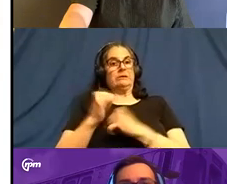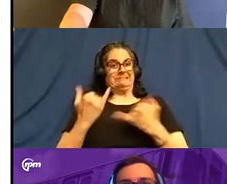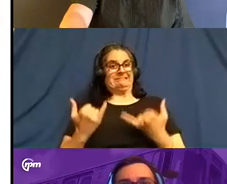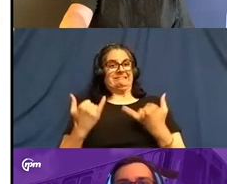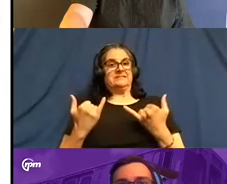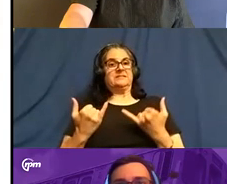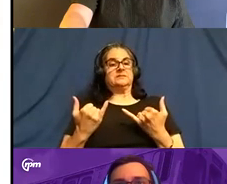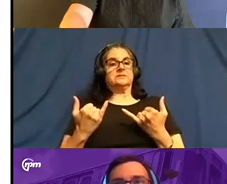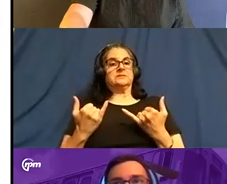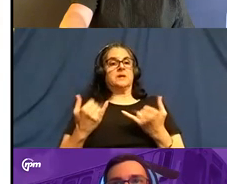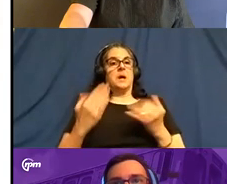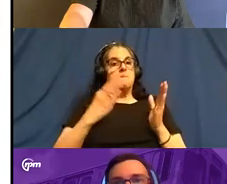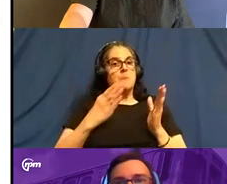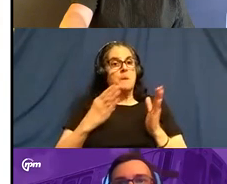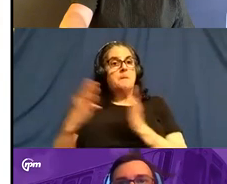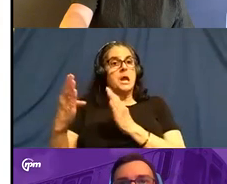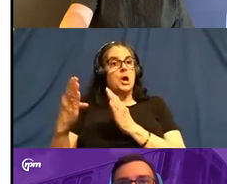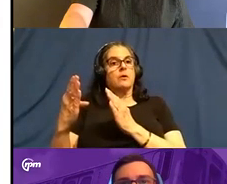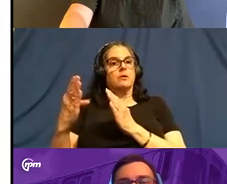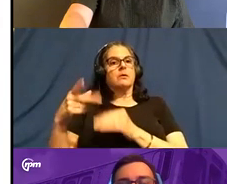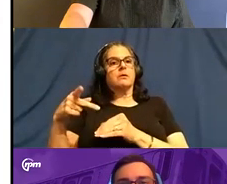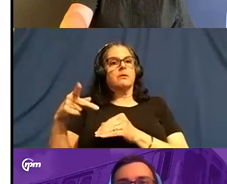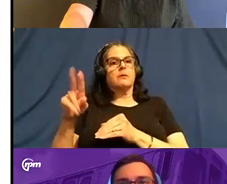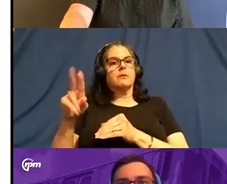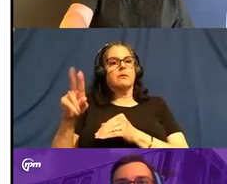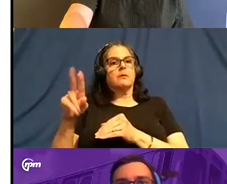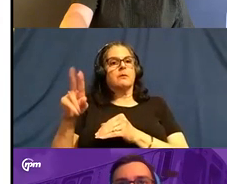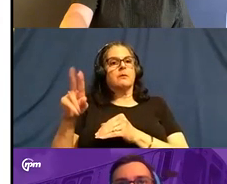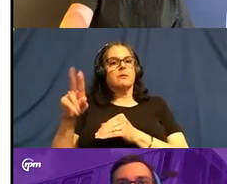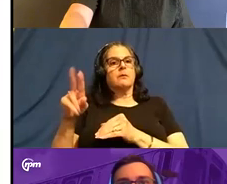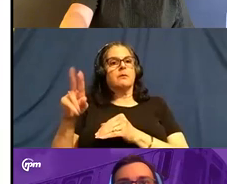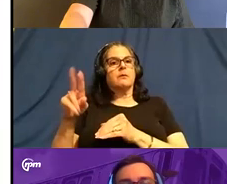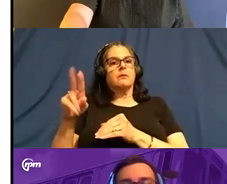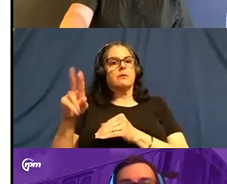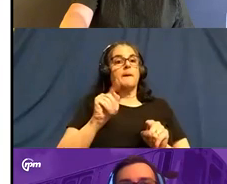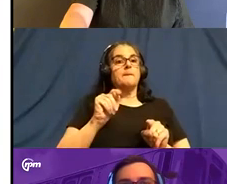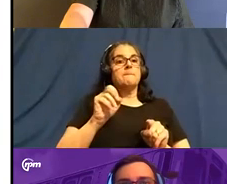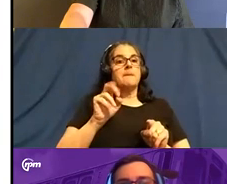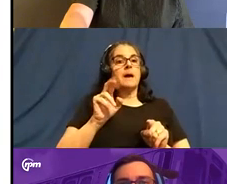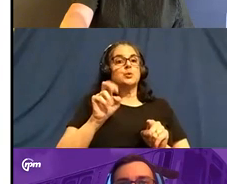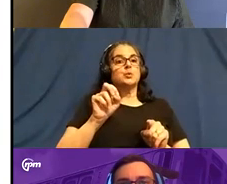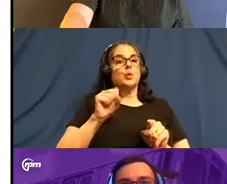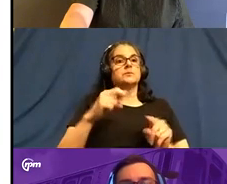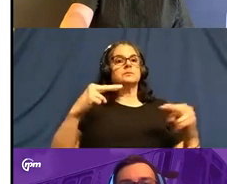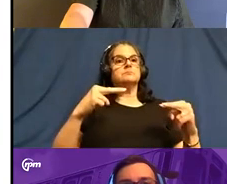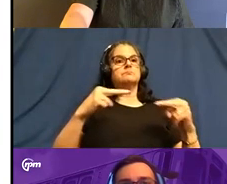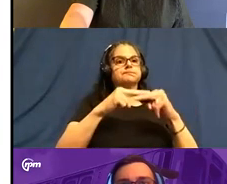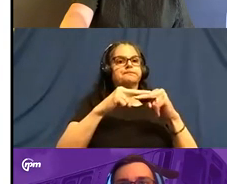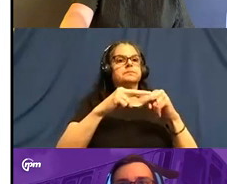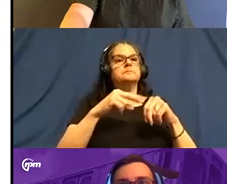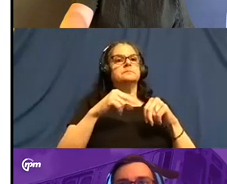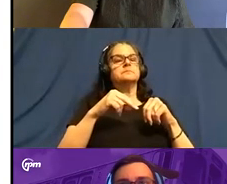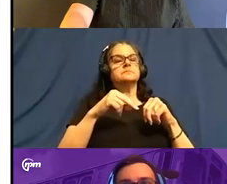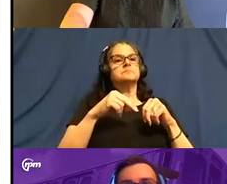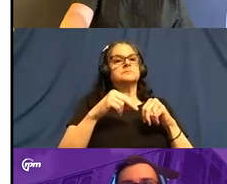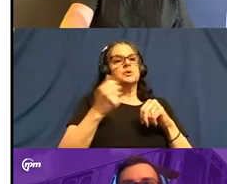we call that pre-stage. We have the 2 interlockings at Montrose and Thorndale. The Montrose one, again, was completed over a series of weeks in